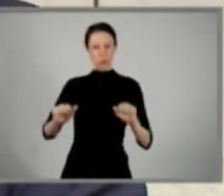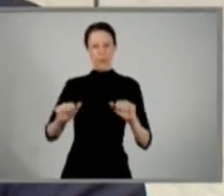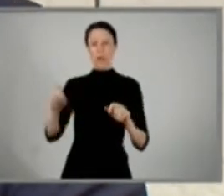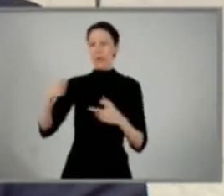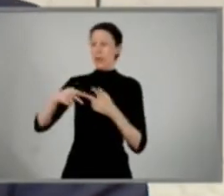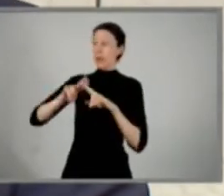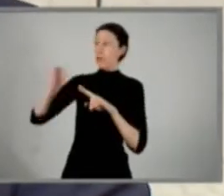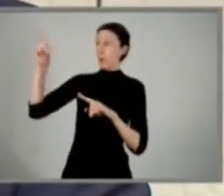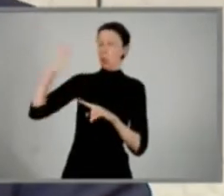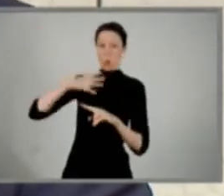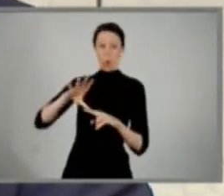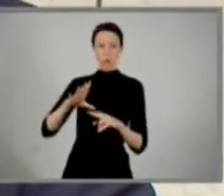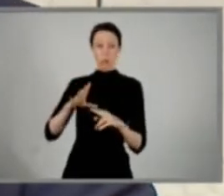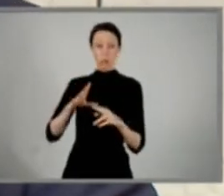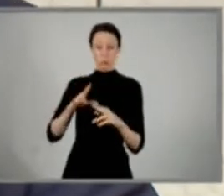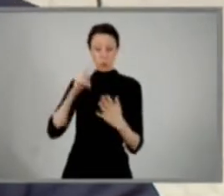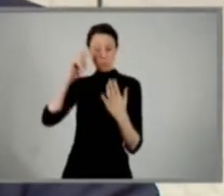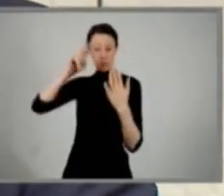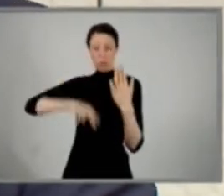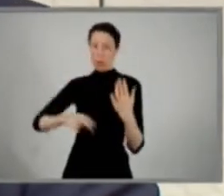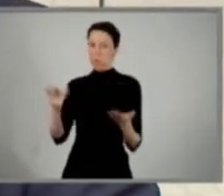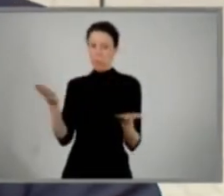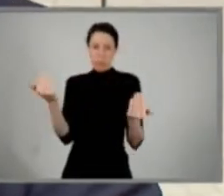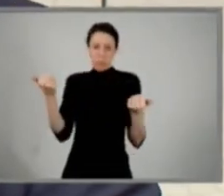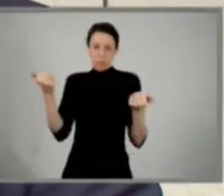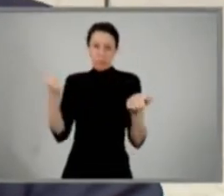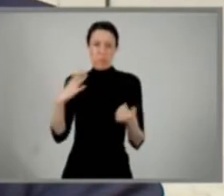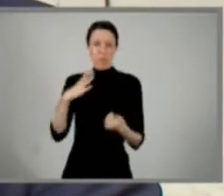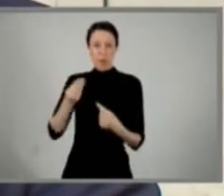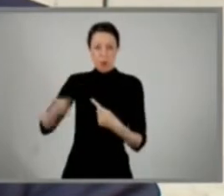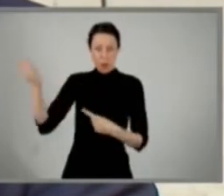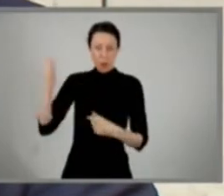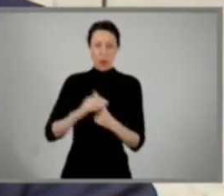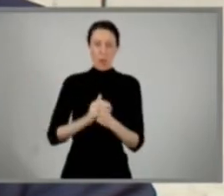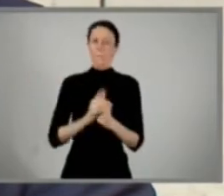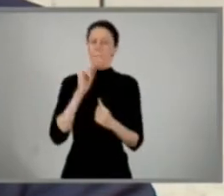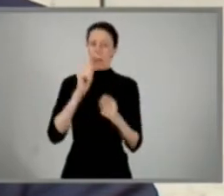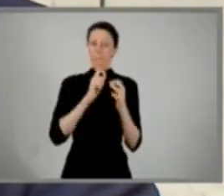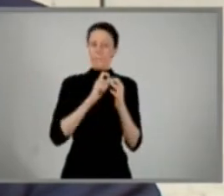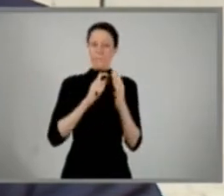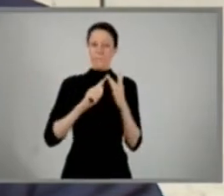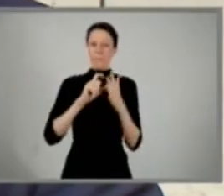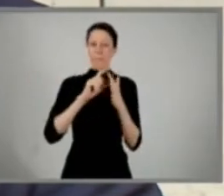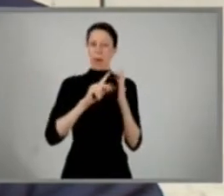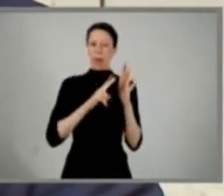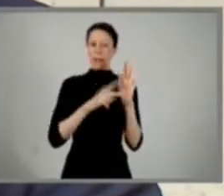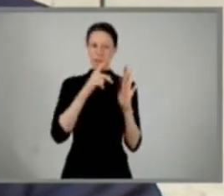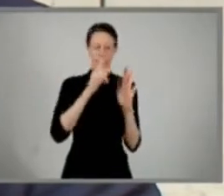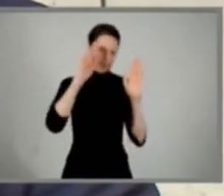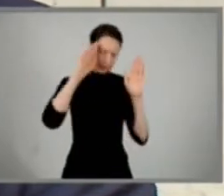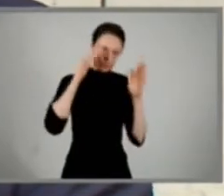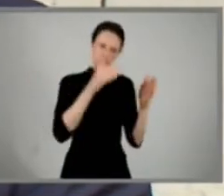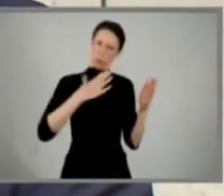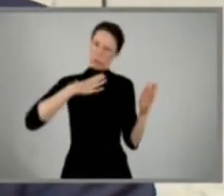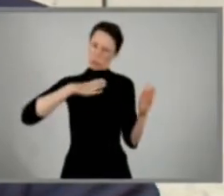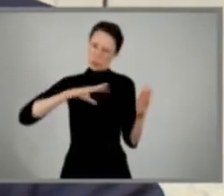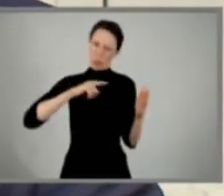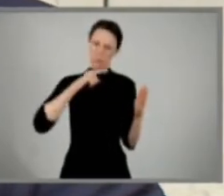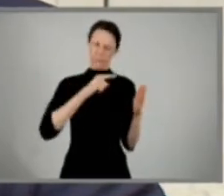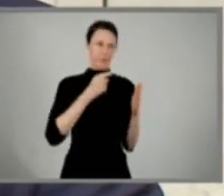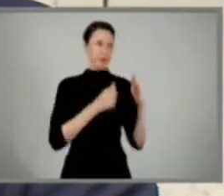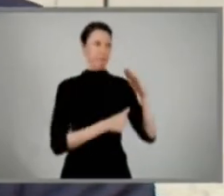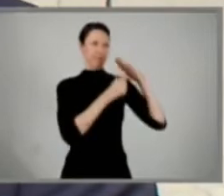Australia's success, and it's obviously the top of his priority lists, as he's been saying himself. And I wish him all the best.